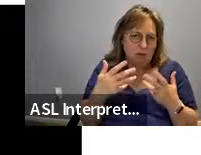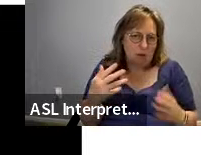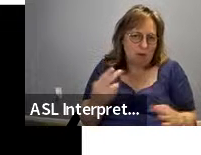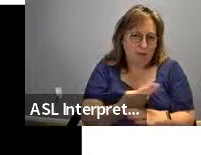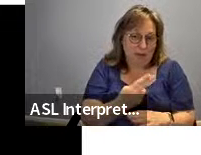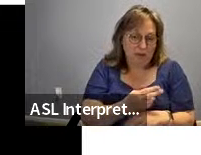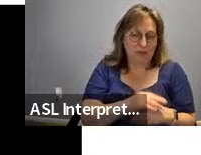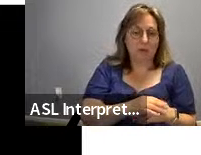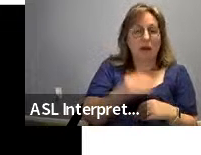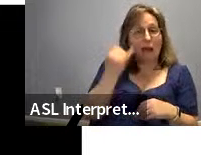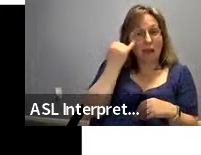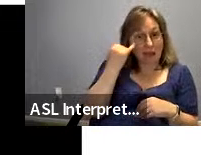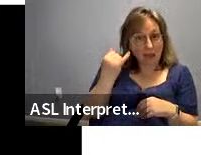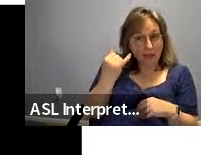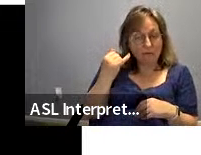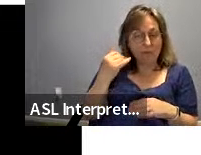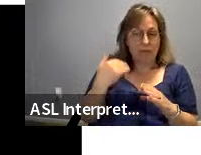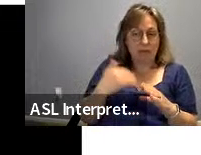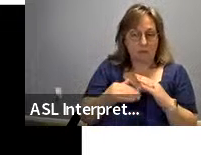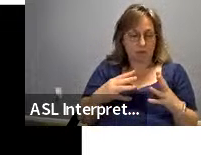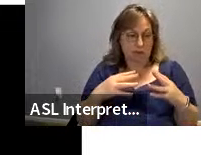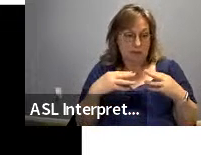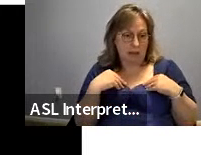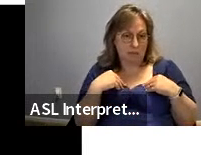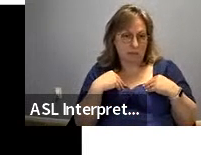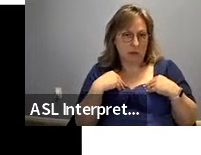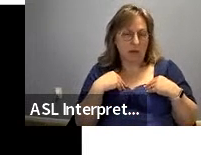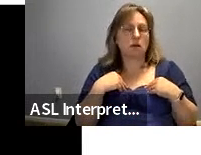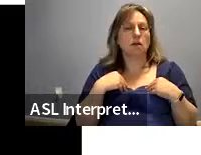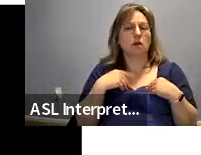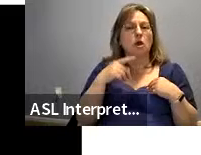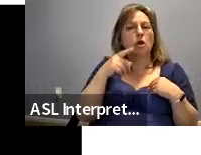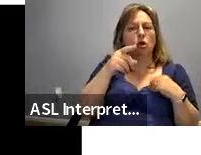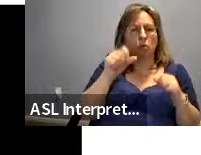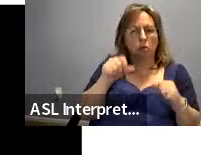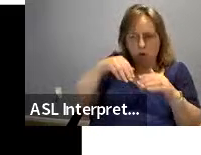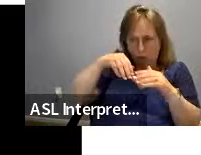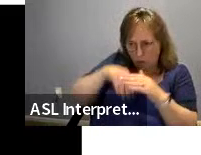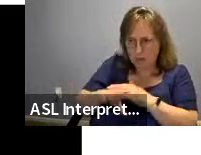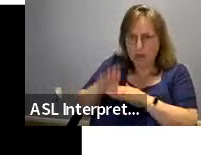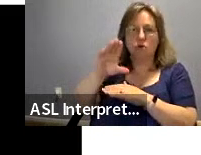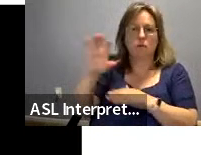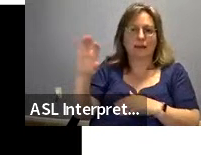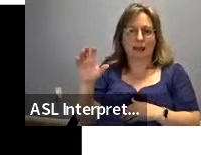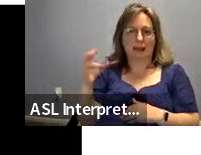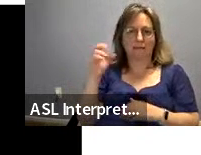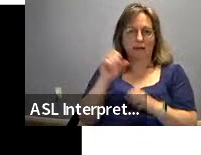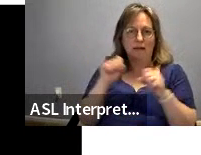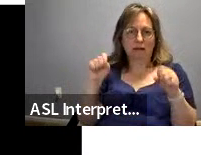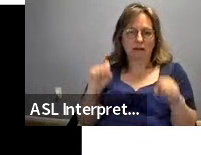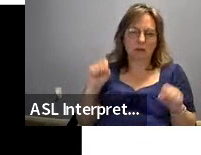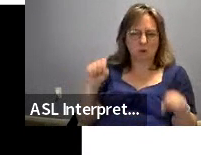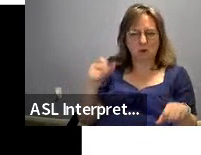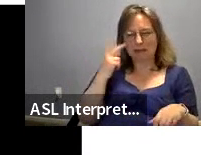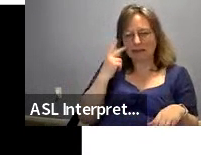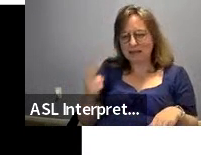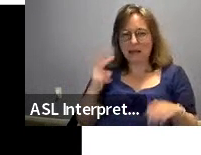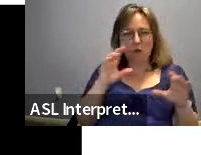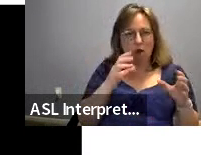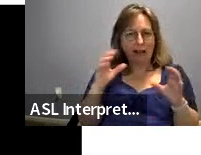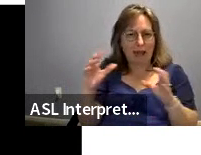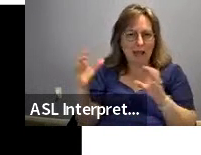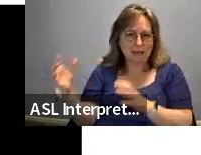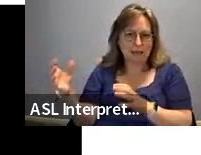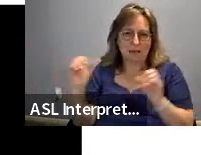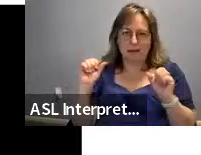the email had been accepted, you'd be brought into the Canvas system. You'd be able to see your students' classes, and you